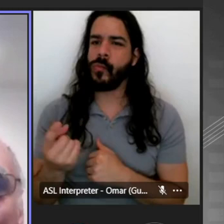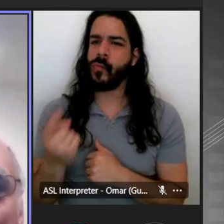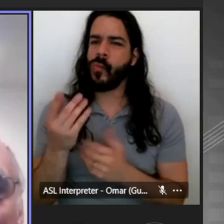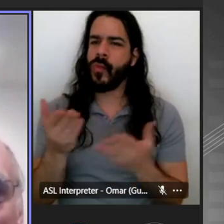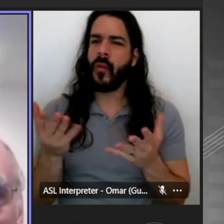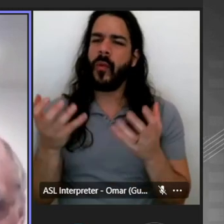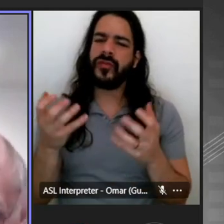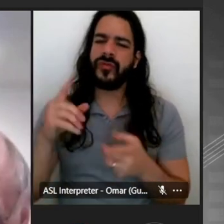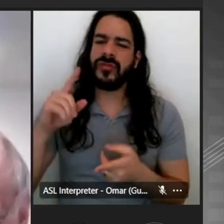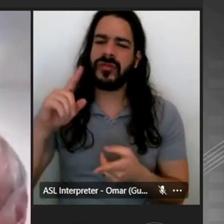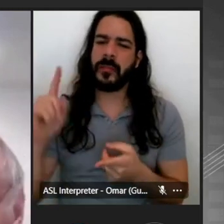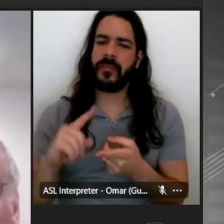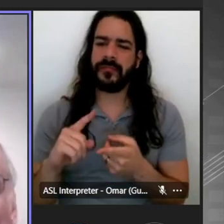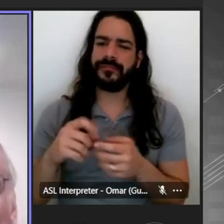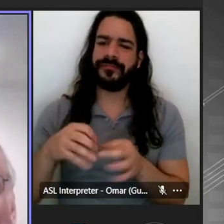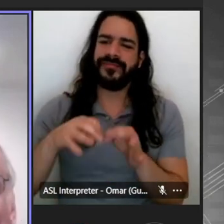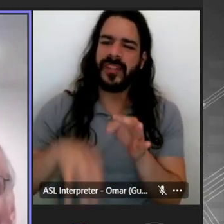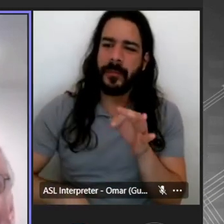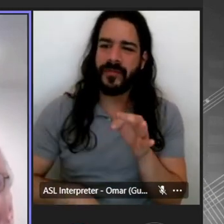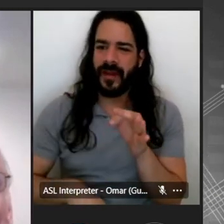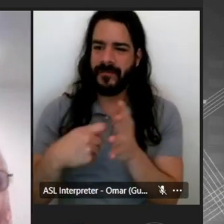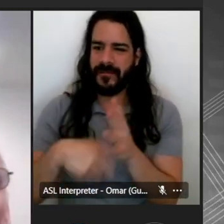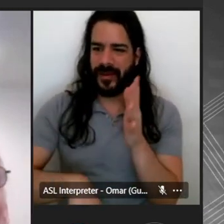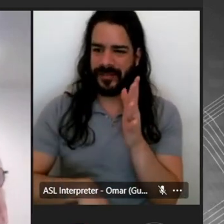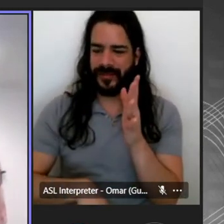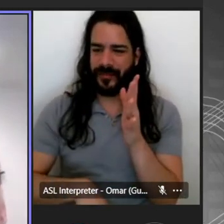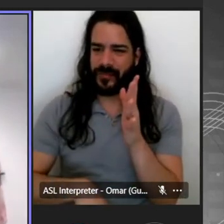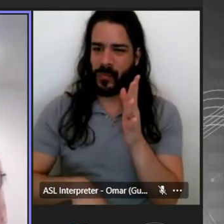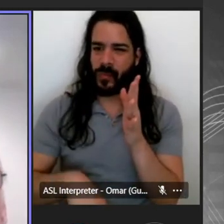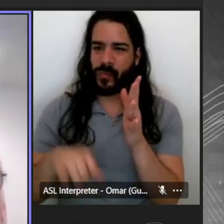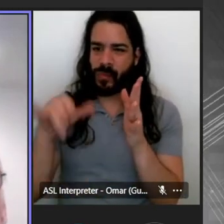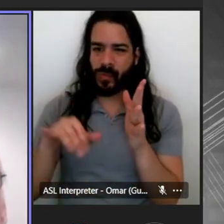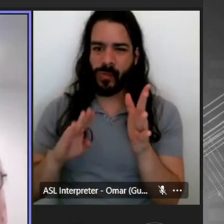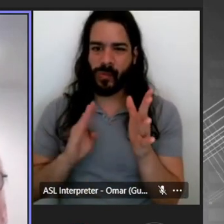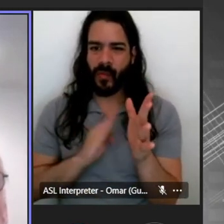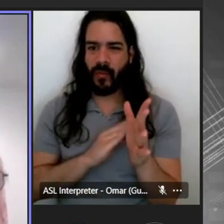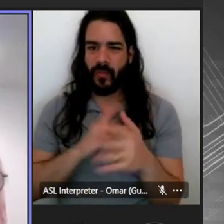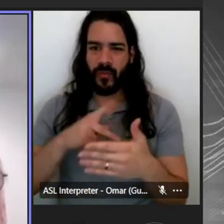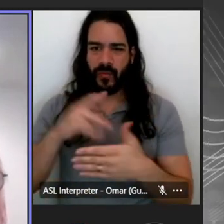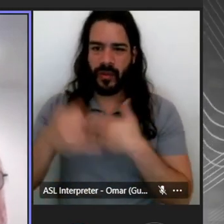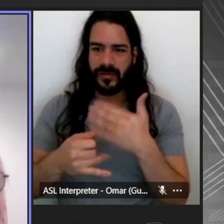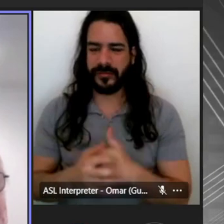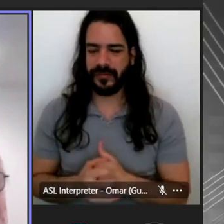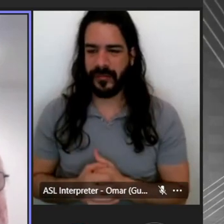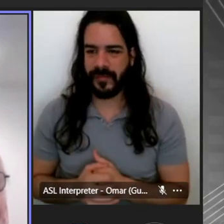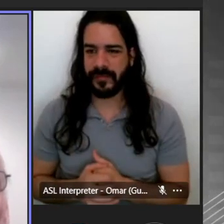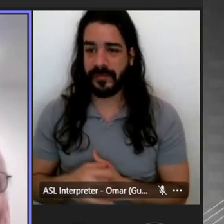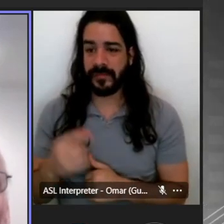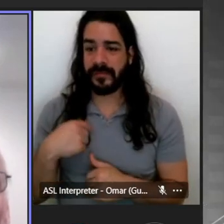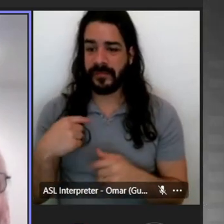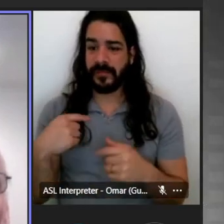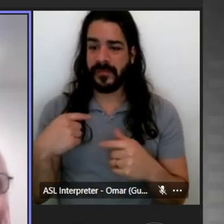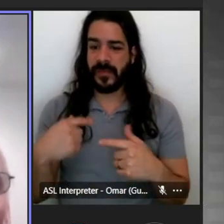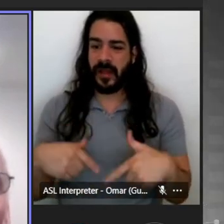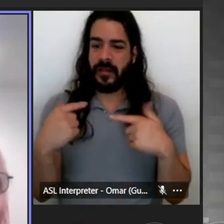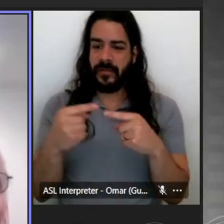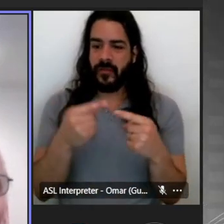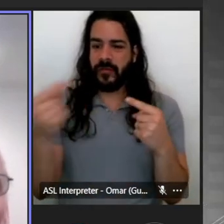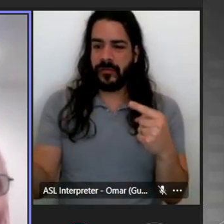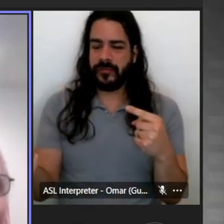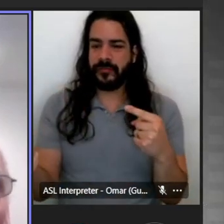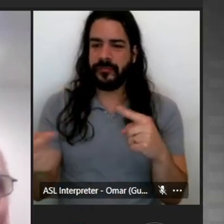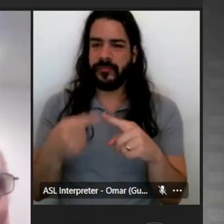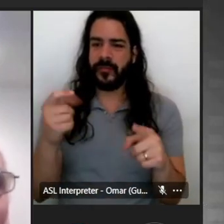One of my biggest things is simplifying fares, which is a board project. I live across the street